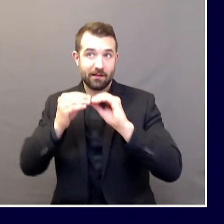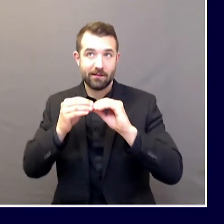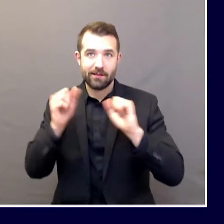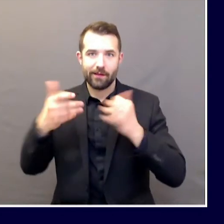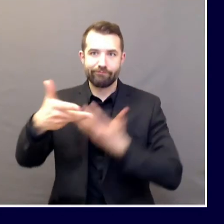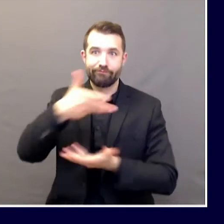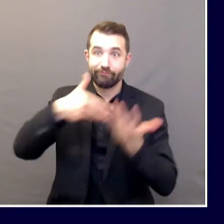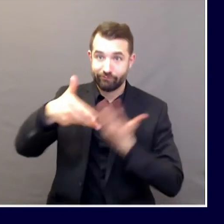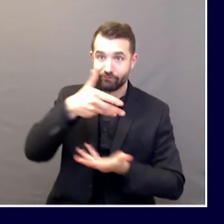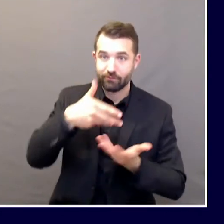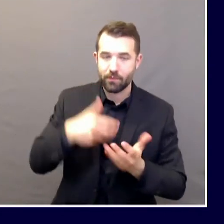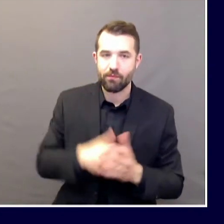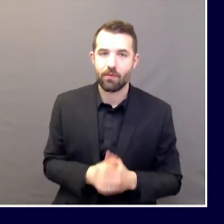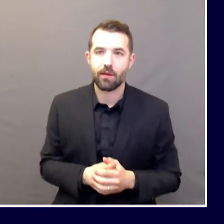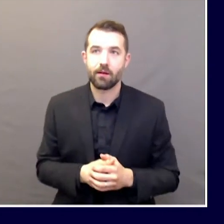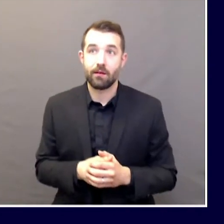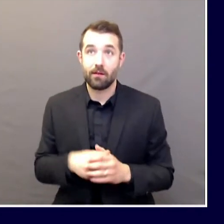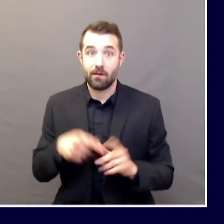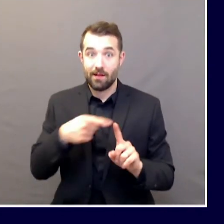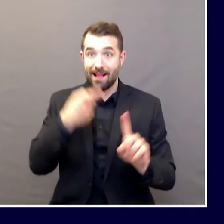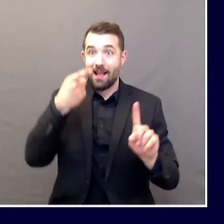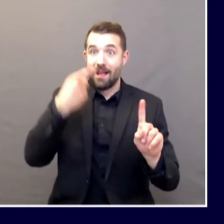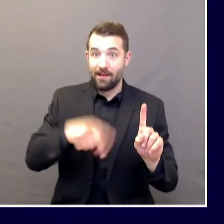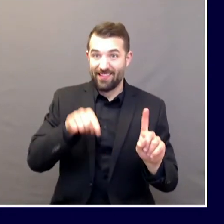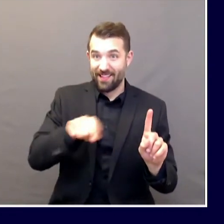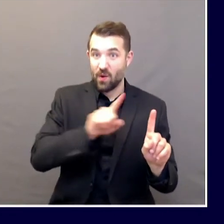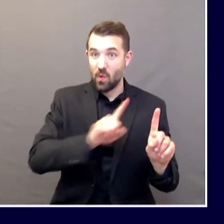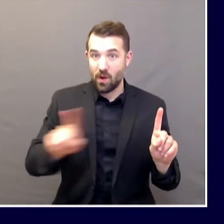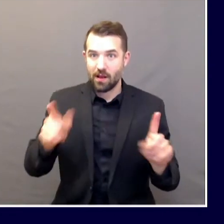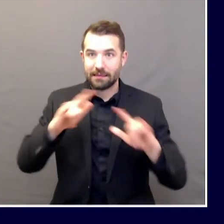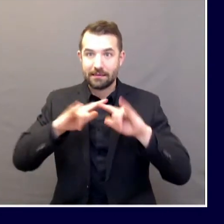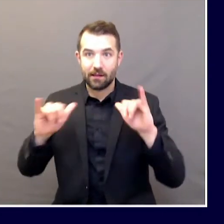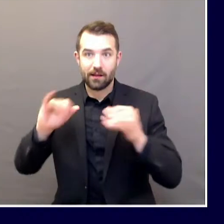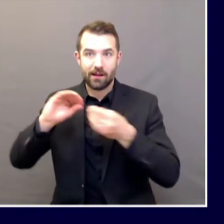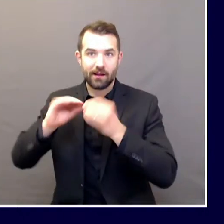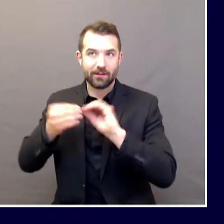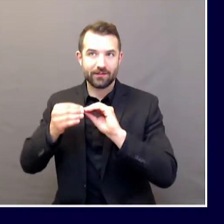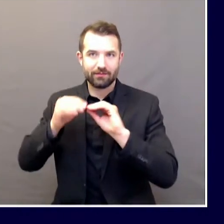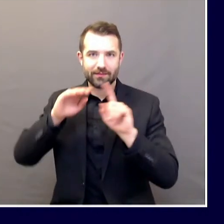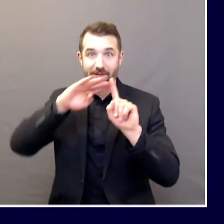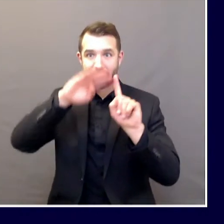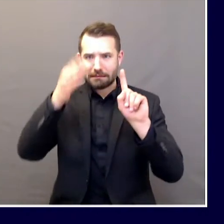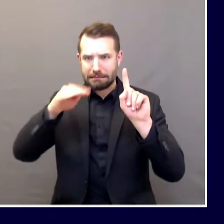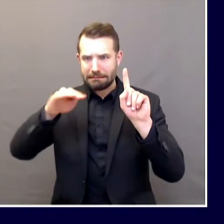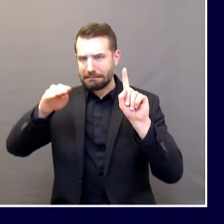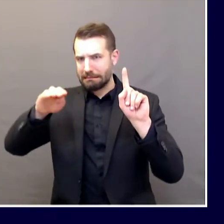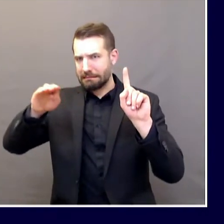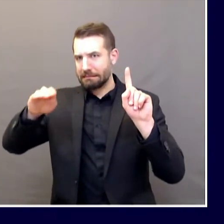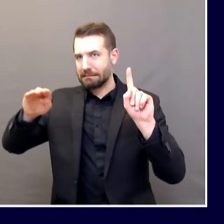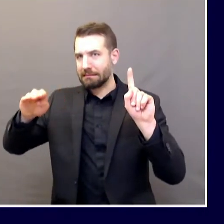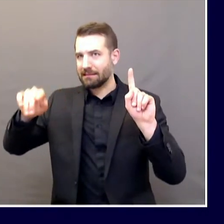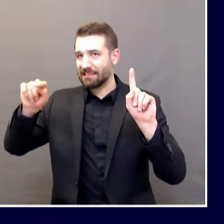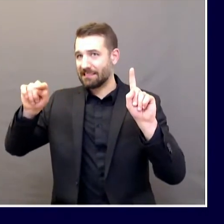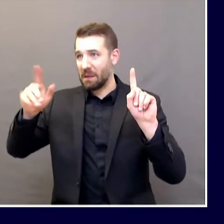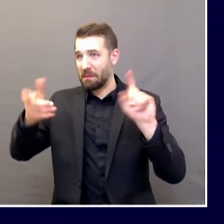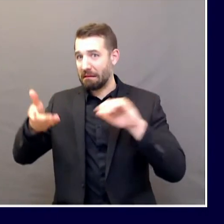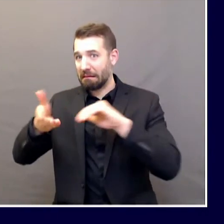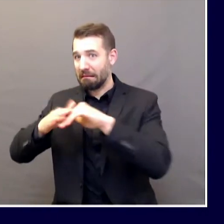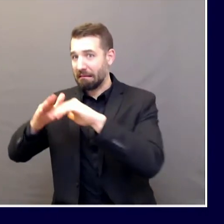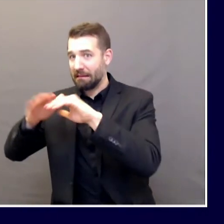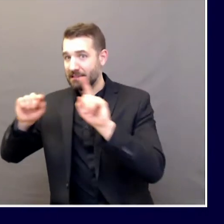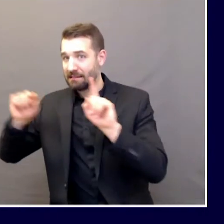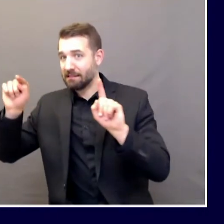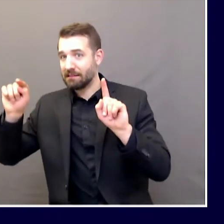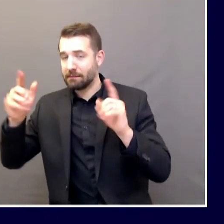a little bit, if that's given you any pause about going forward with the loosening of those restrictions this